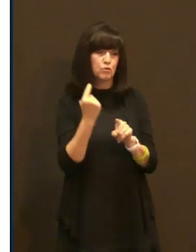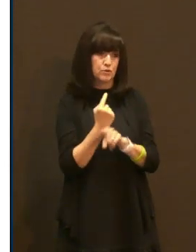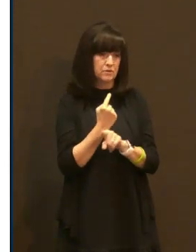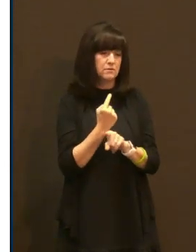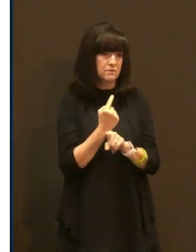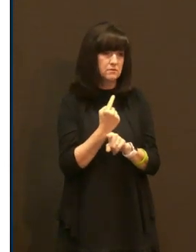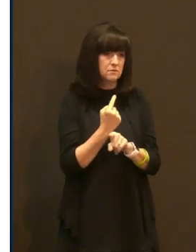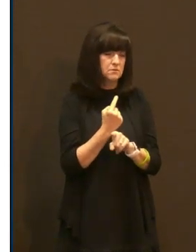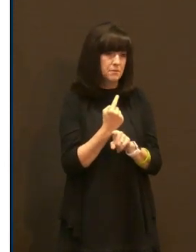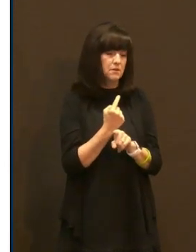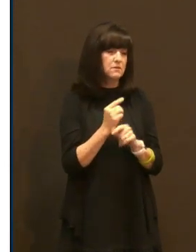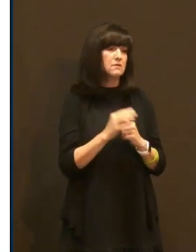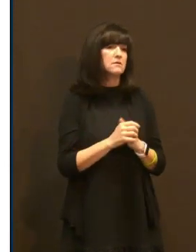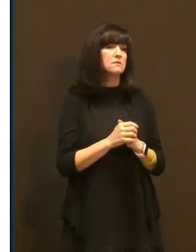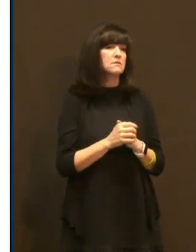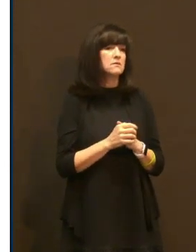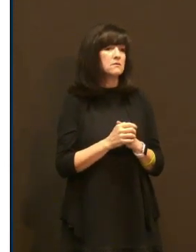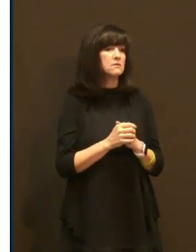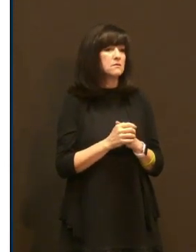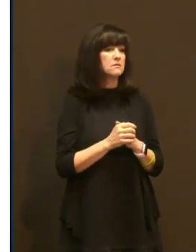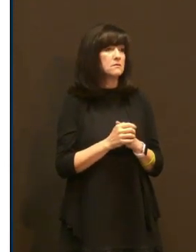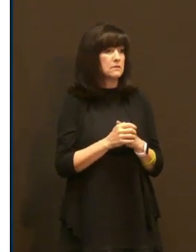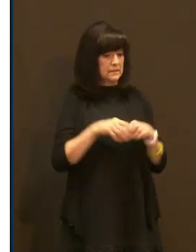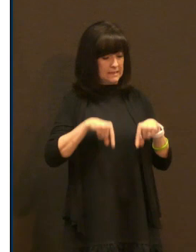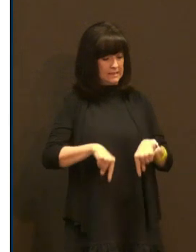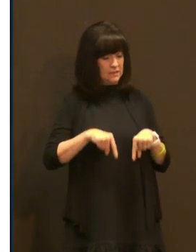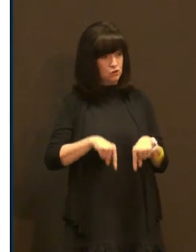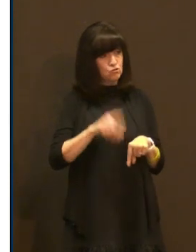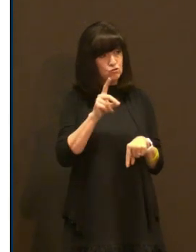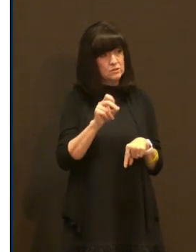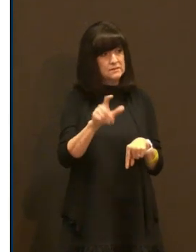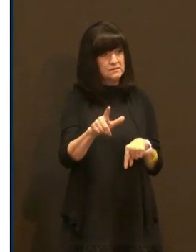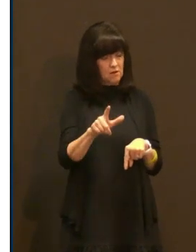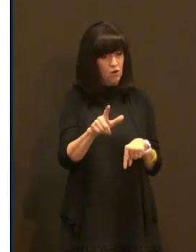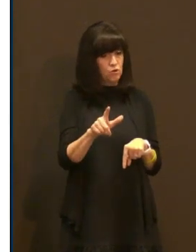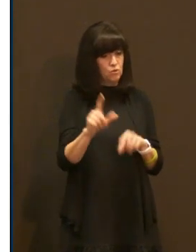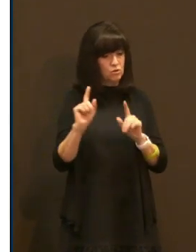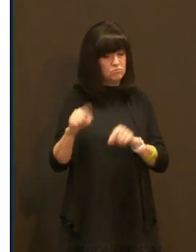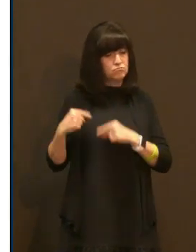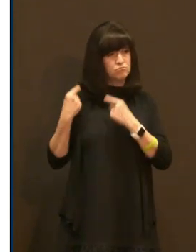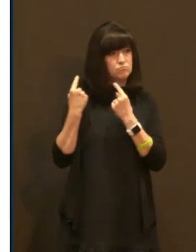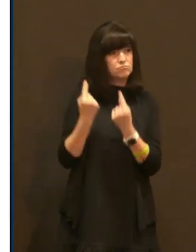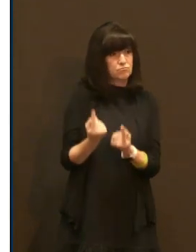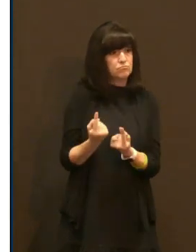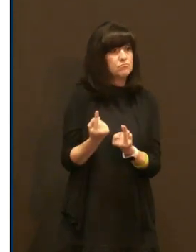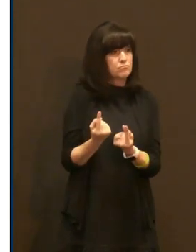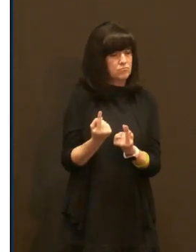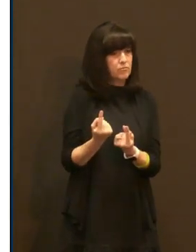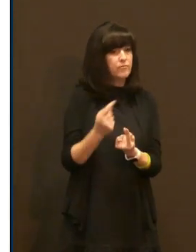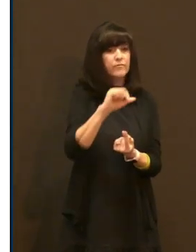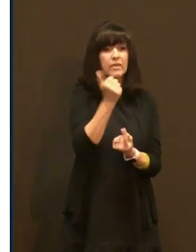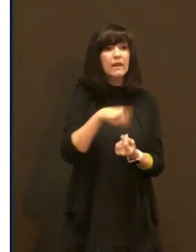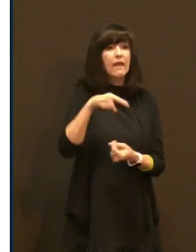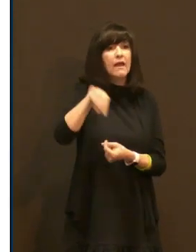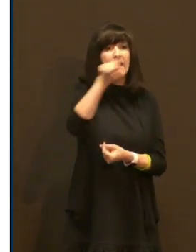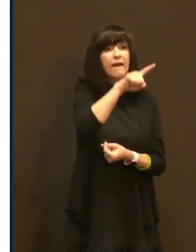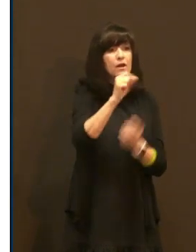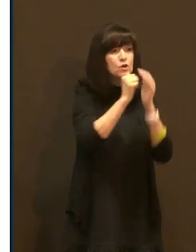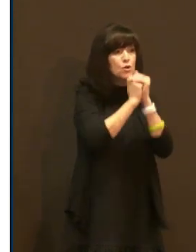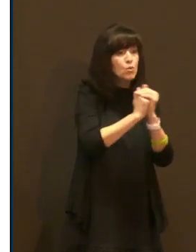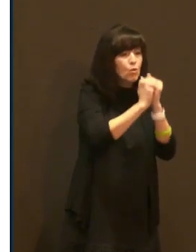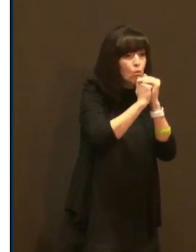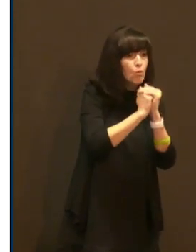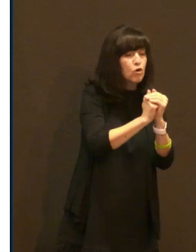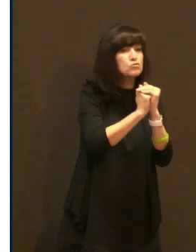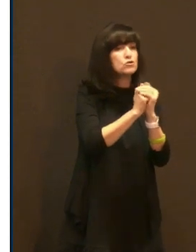along we've approached religious practices and worship in